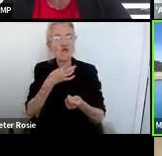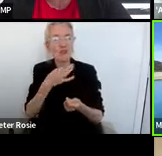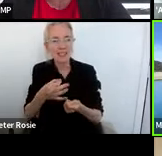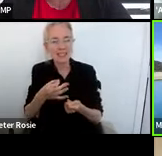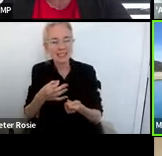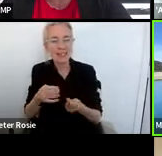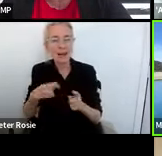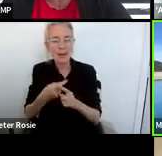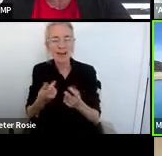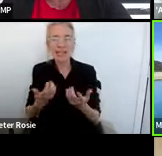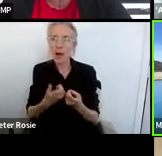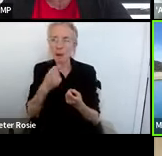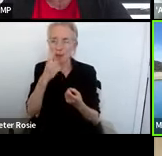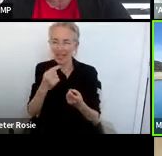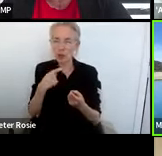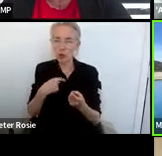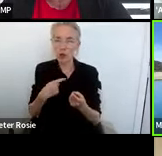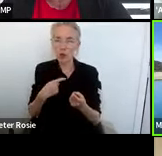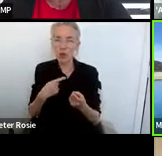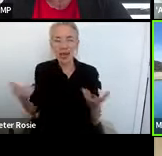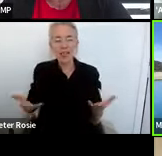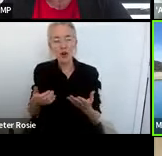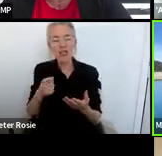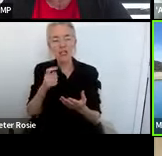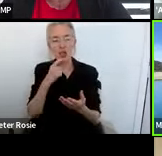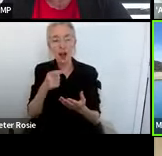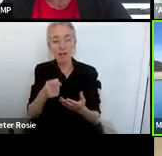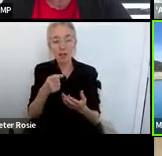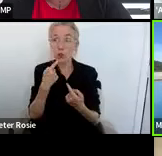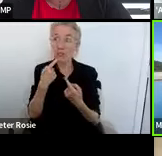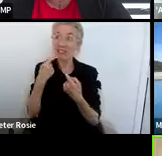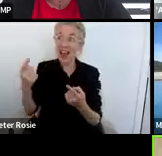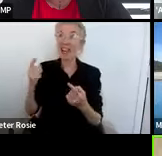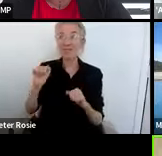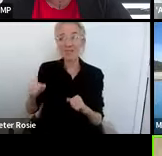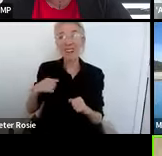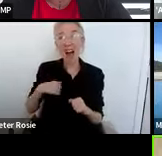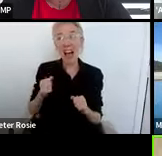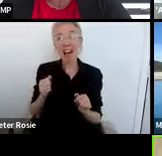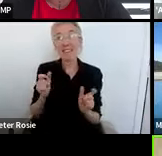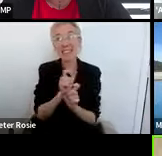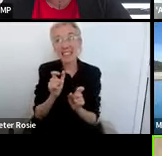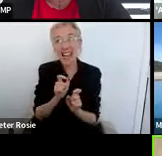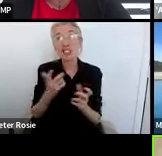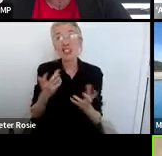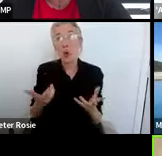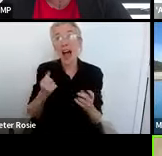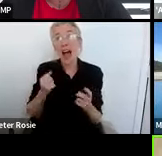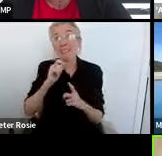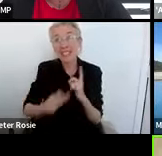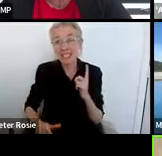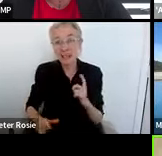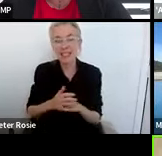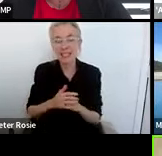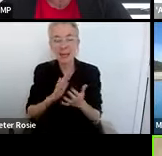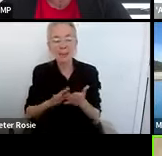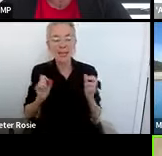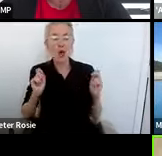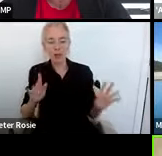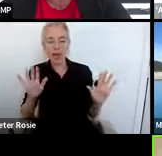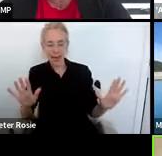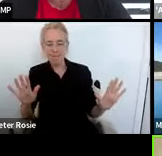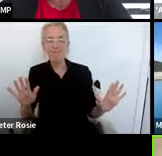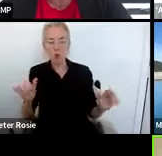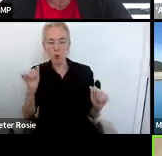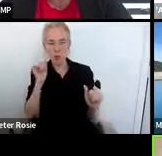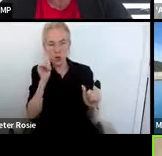open about their condition so that you can accommodate them? Well, the great news here is that every business in New Zealand